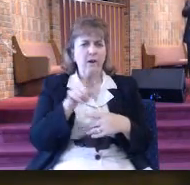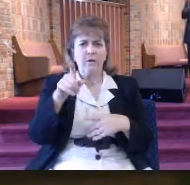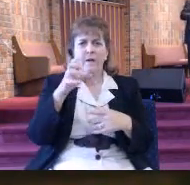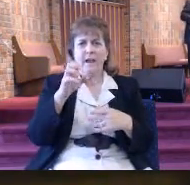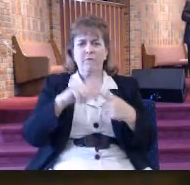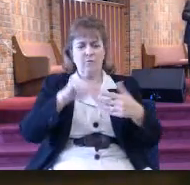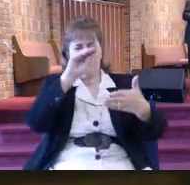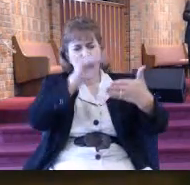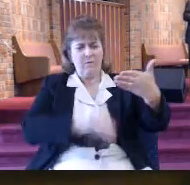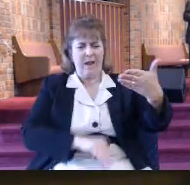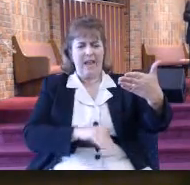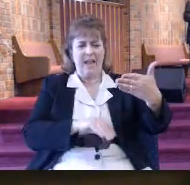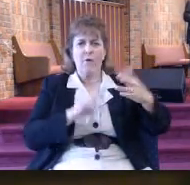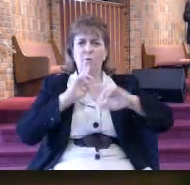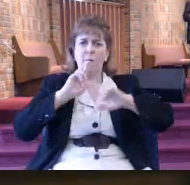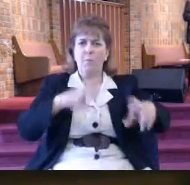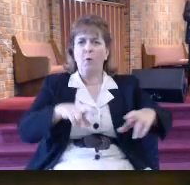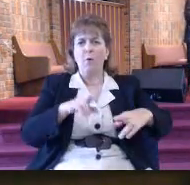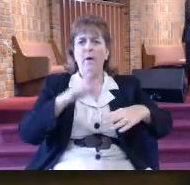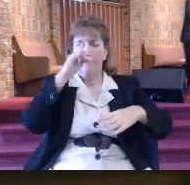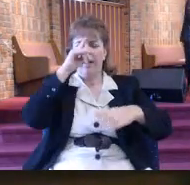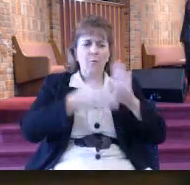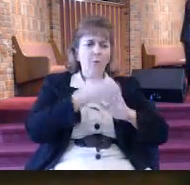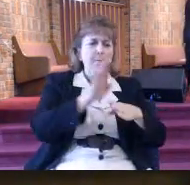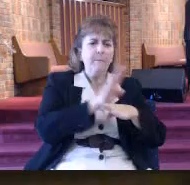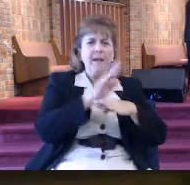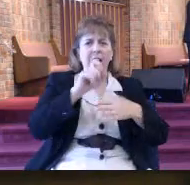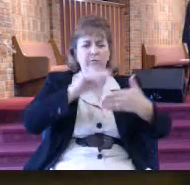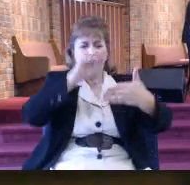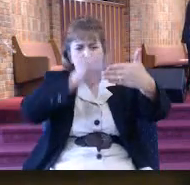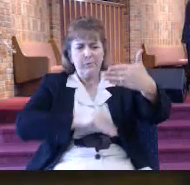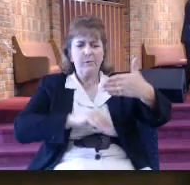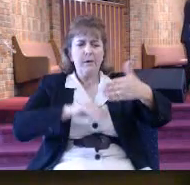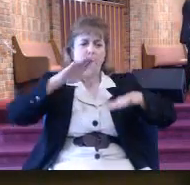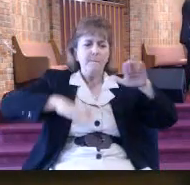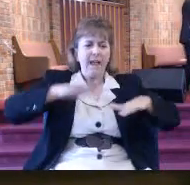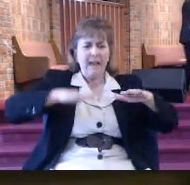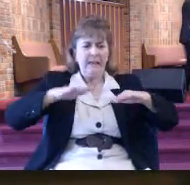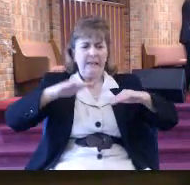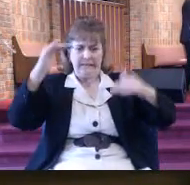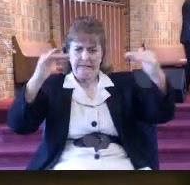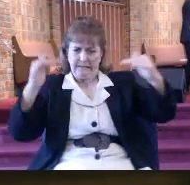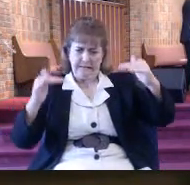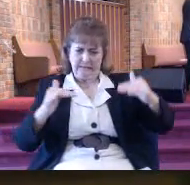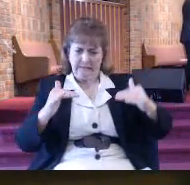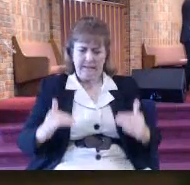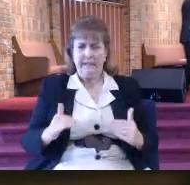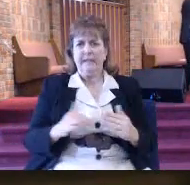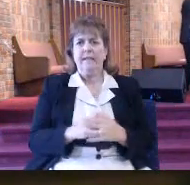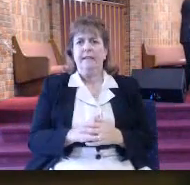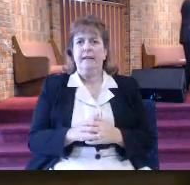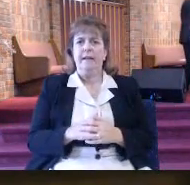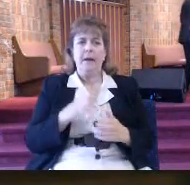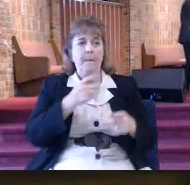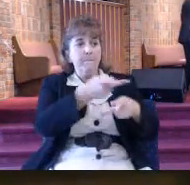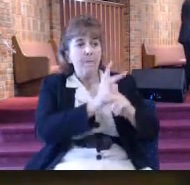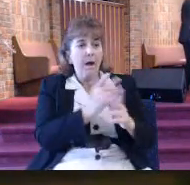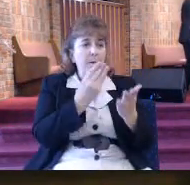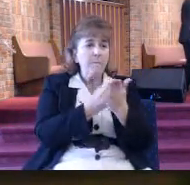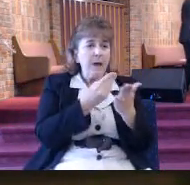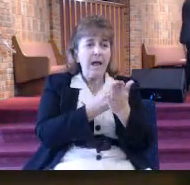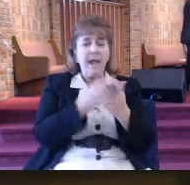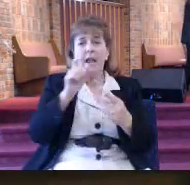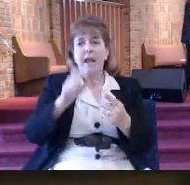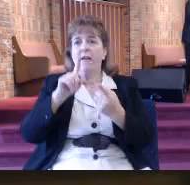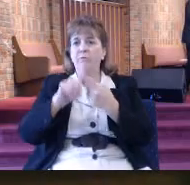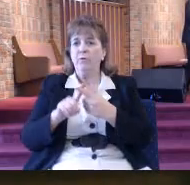balance sheet. If you've ever done a business, you've had to do balance sheet, maybe for some other things as well. If you're taking out a business loan or something like that, you're